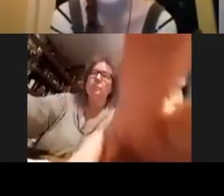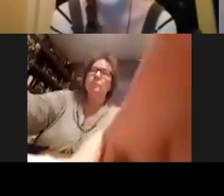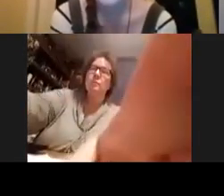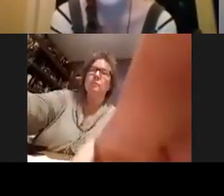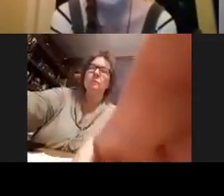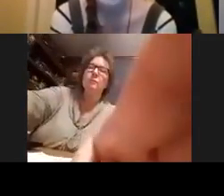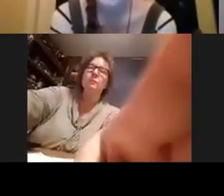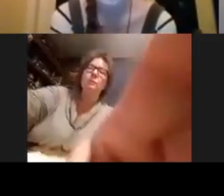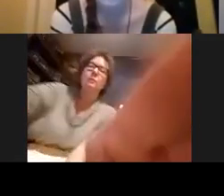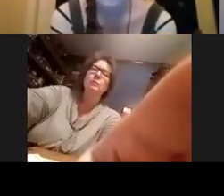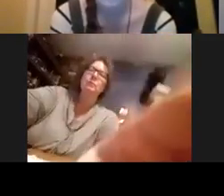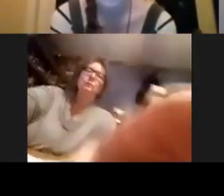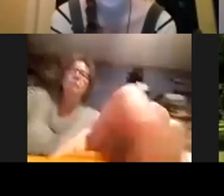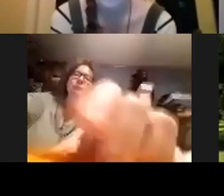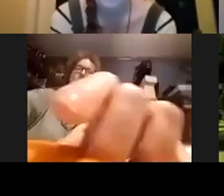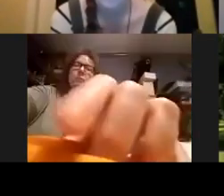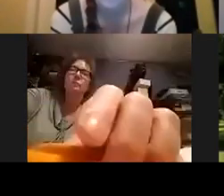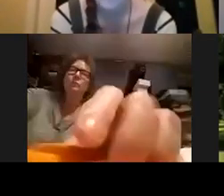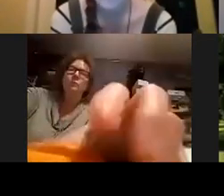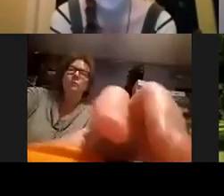with students buying me Colt 45s,